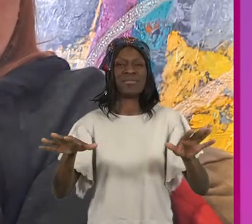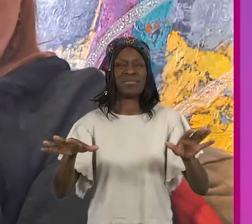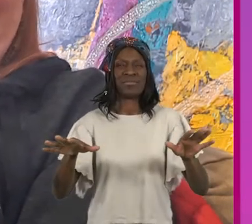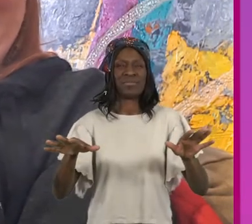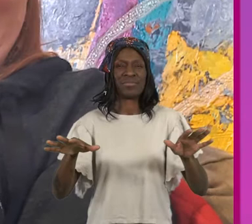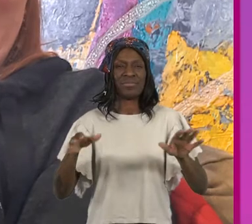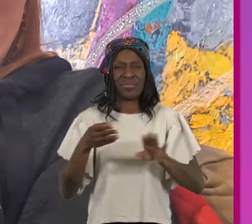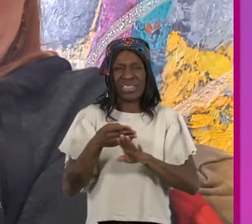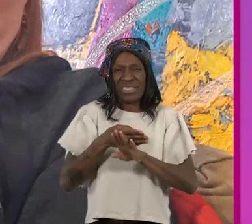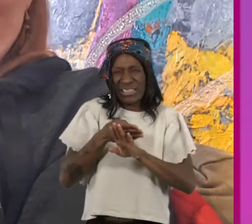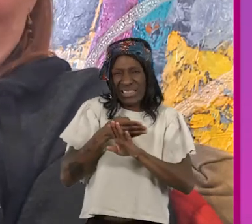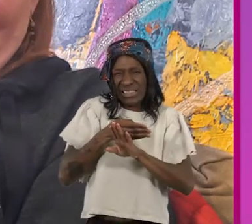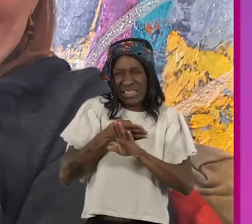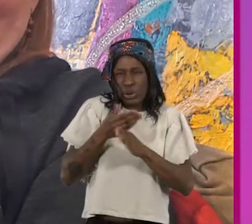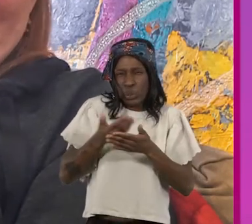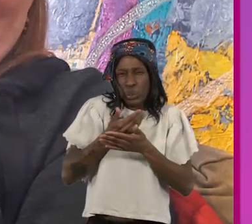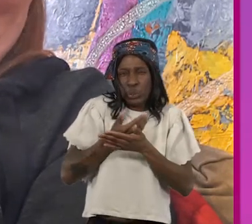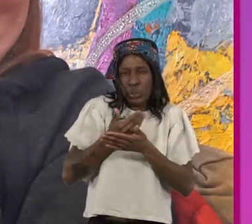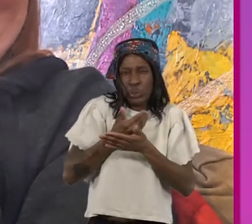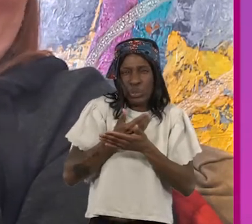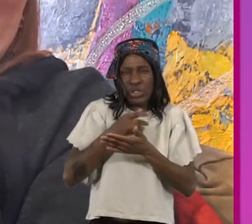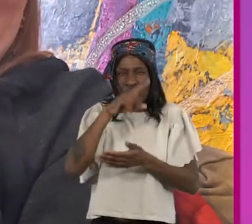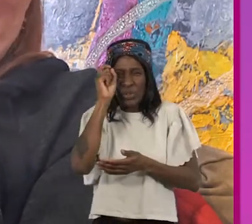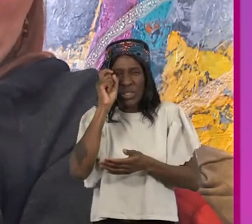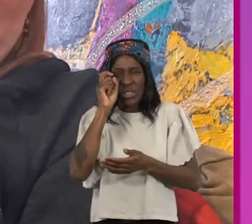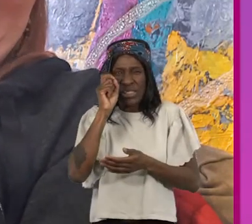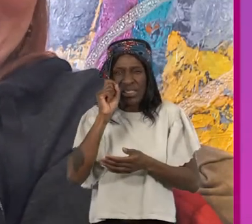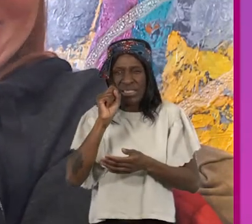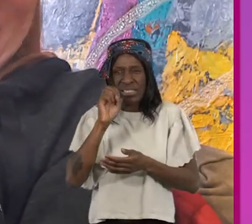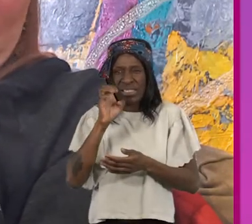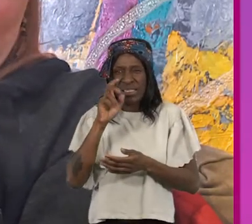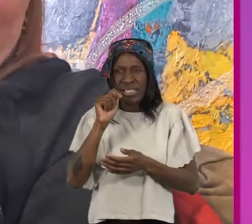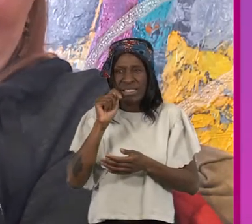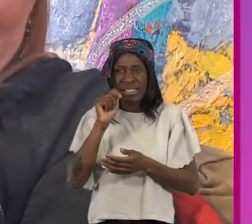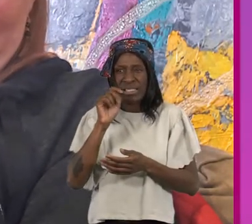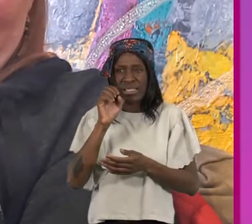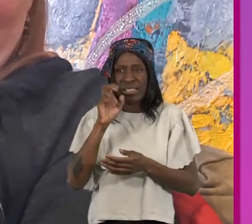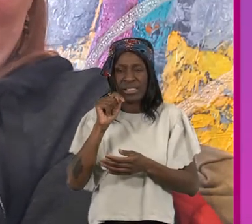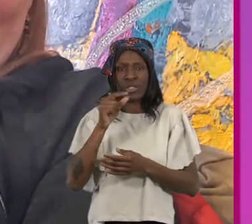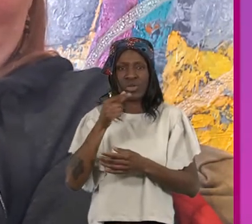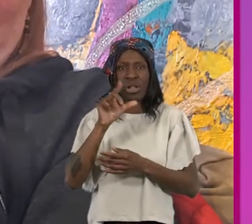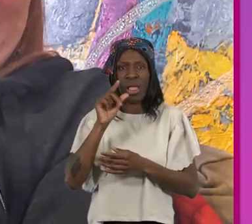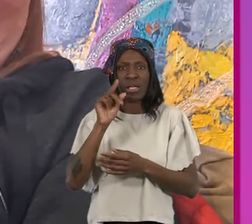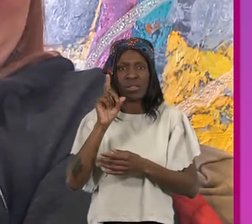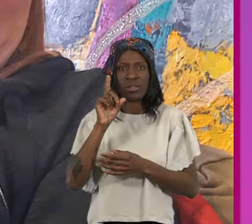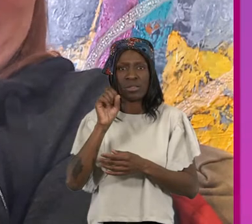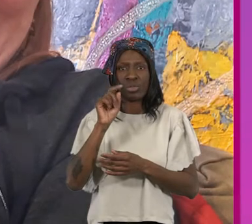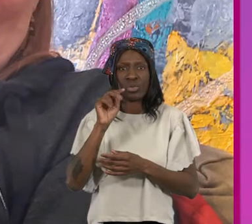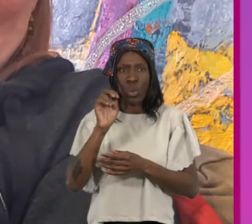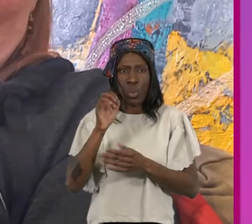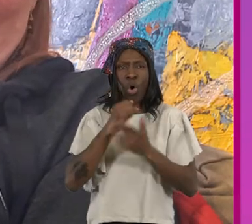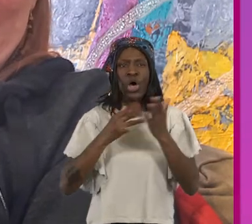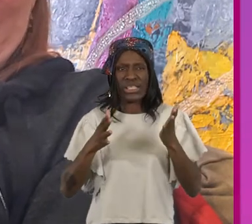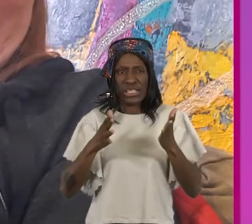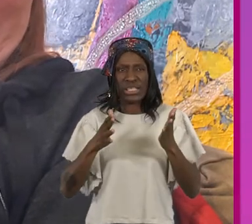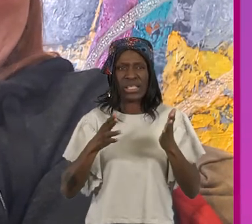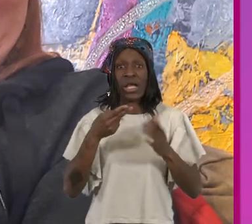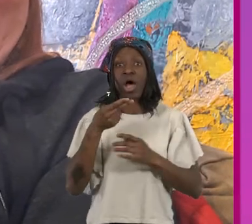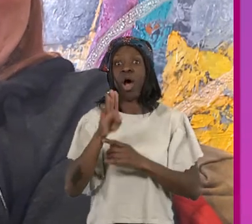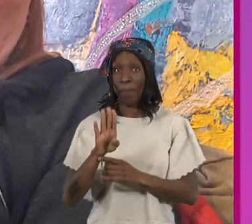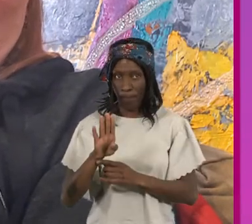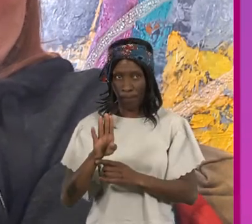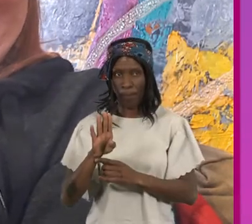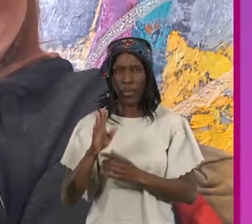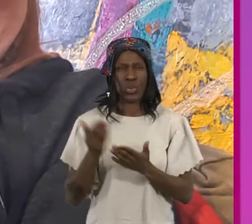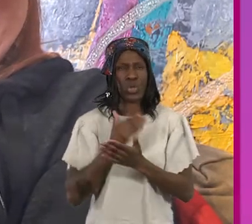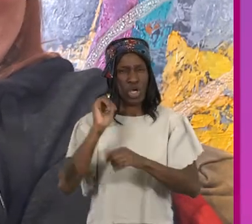launch the preliminary stages of the Somerset Gladstone Arts Hub. So this is a potential